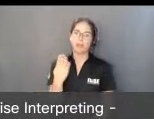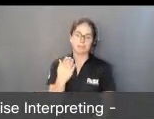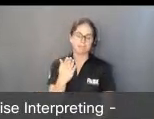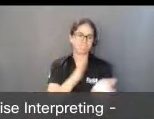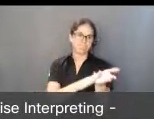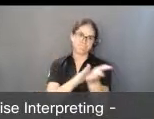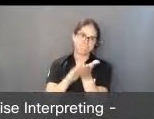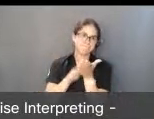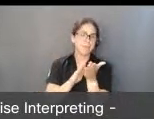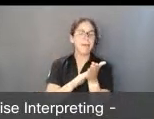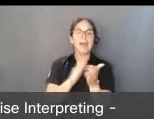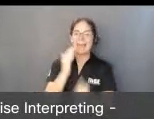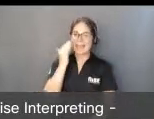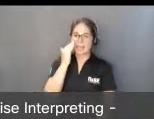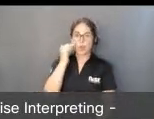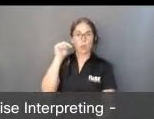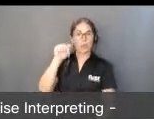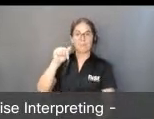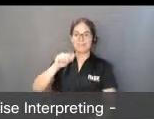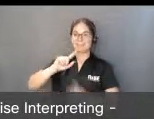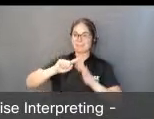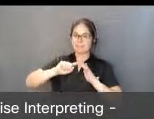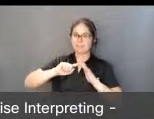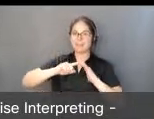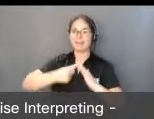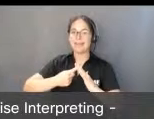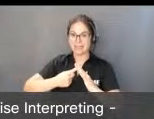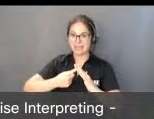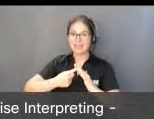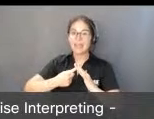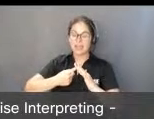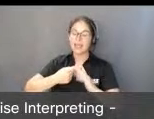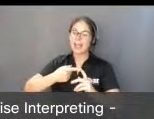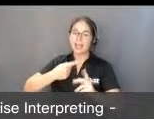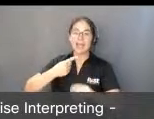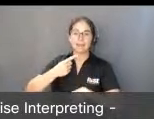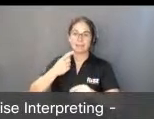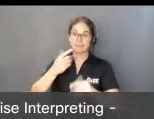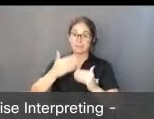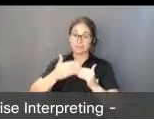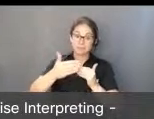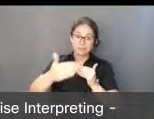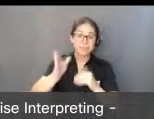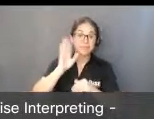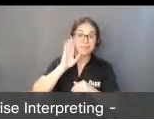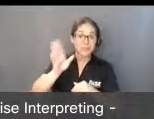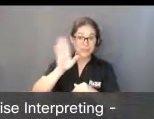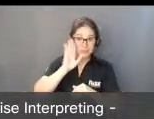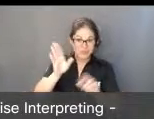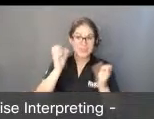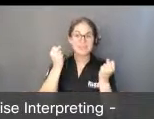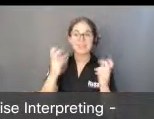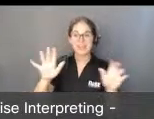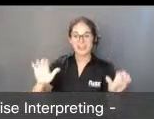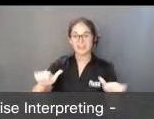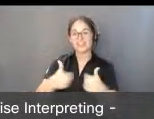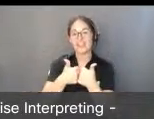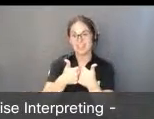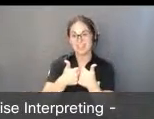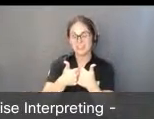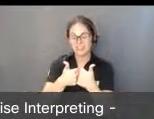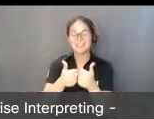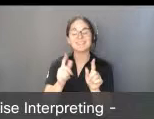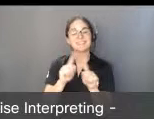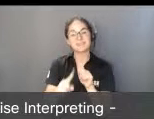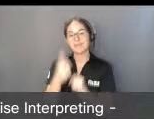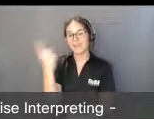the beginning, and I know that we're in for a lot of different challenges. And like I always